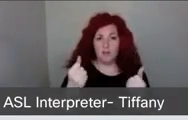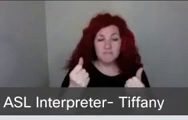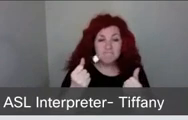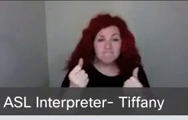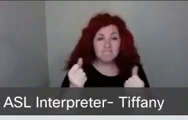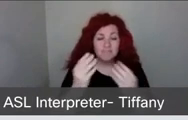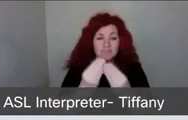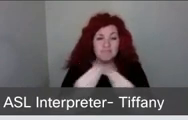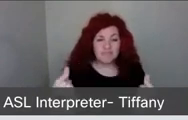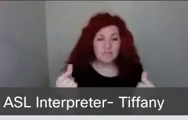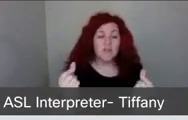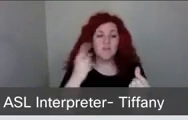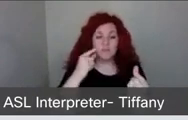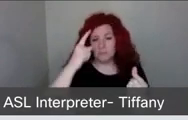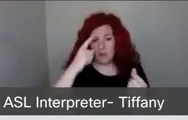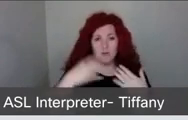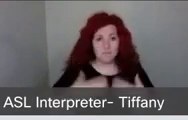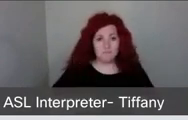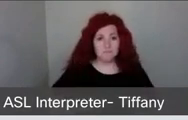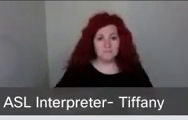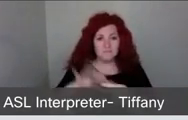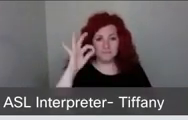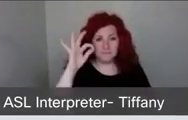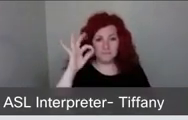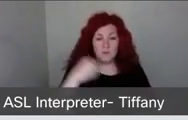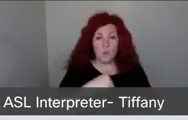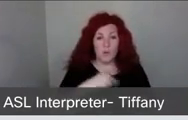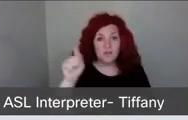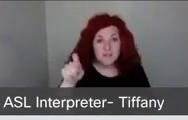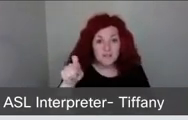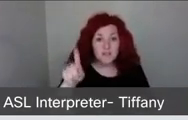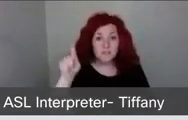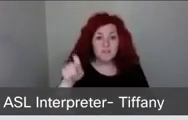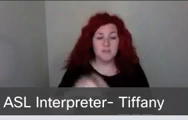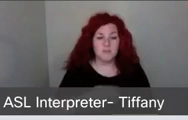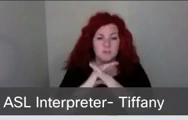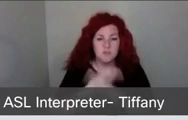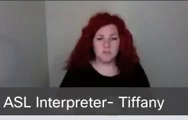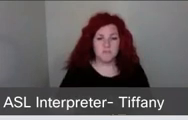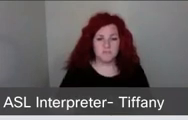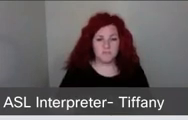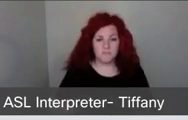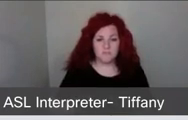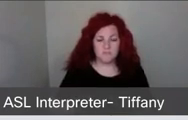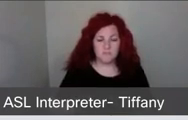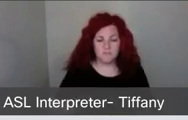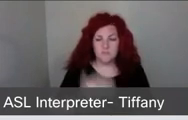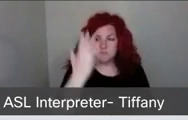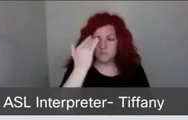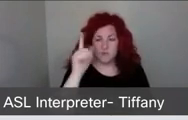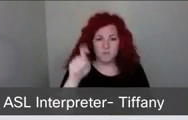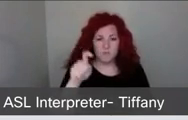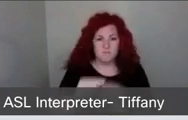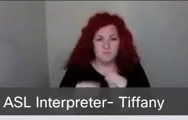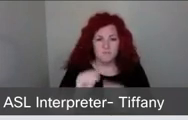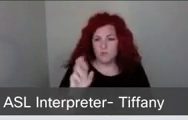mind, body, and spirit. We are necessary. We must be protected. That is why you must restore our